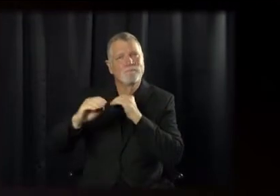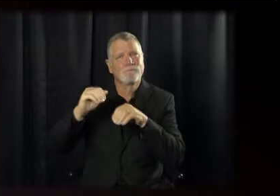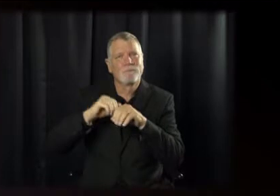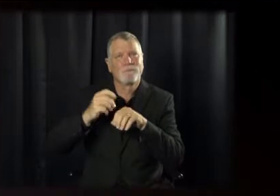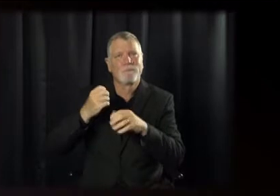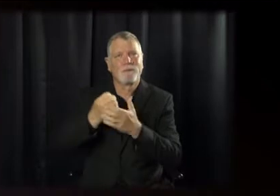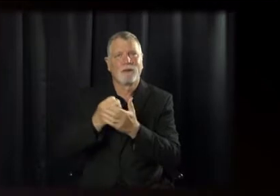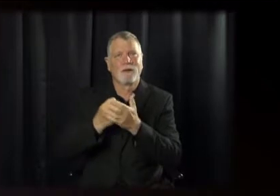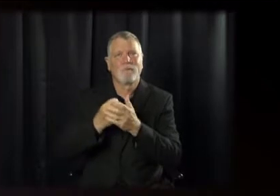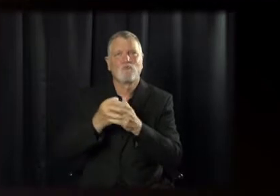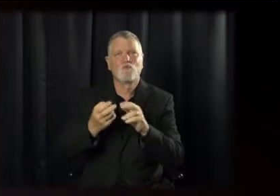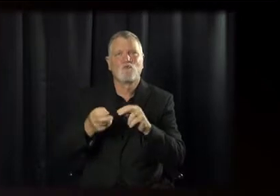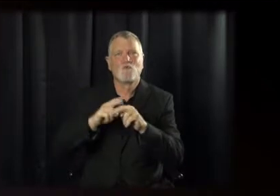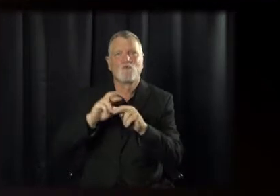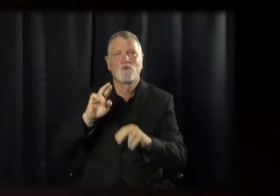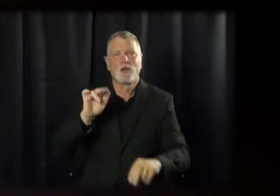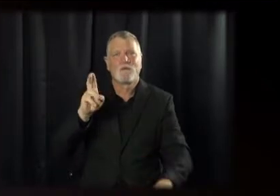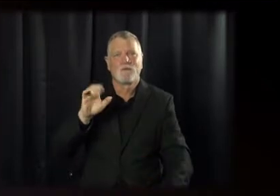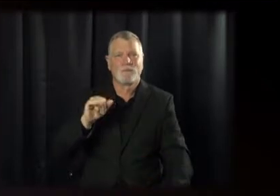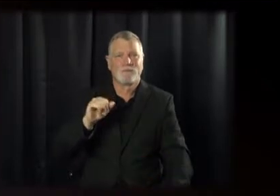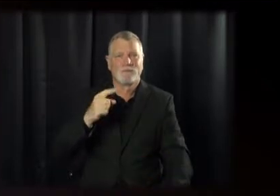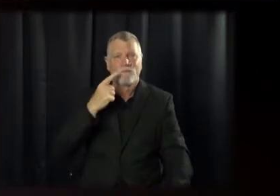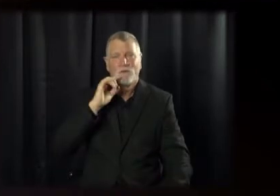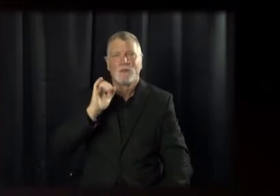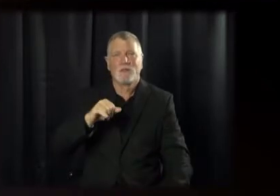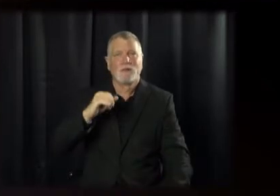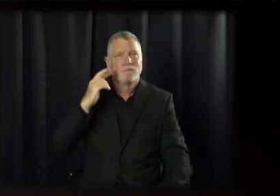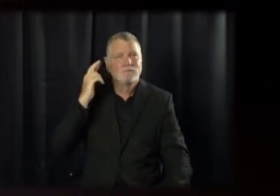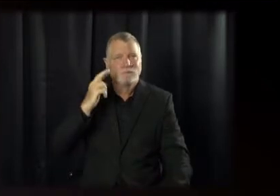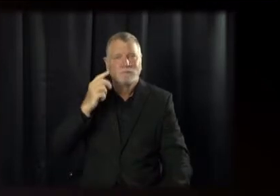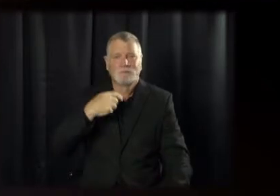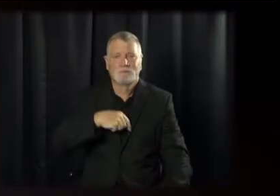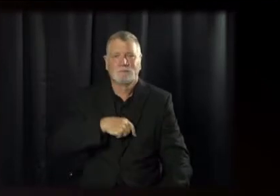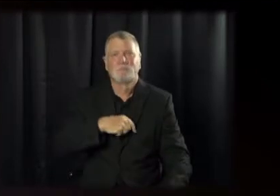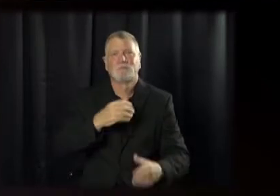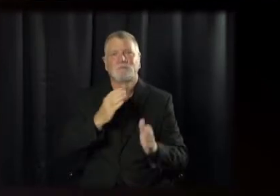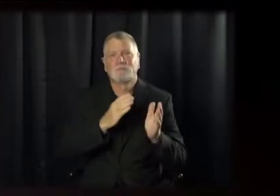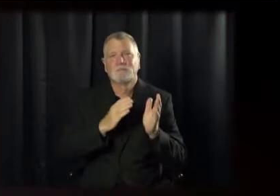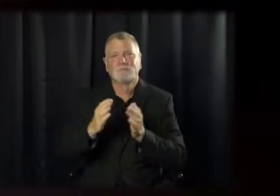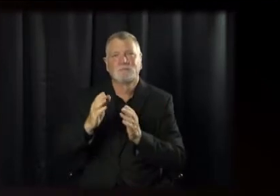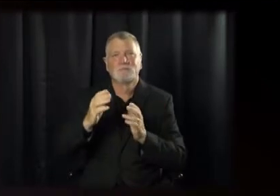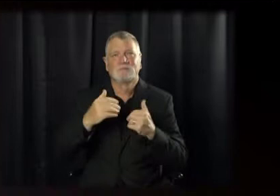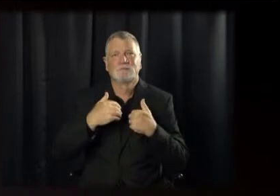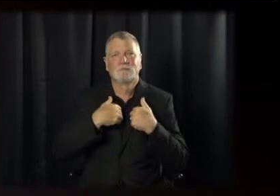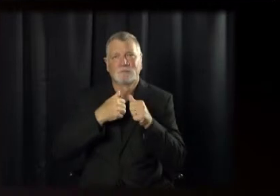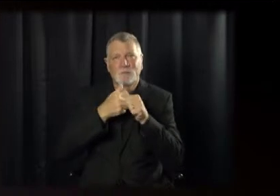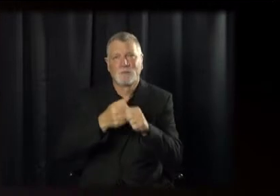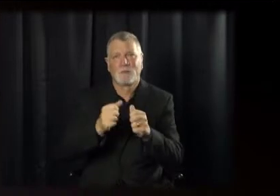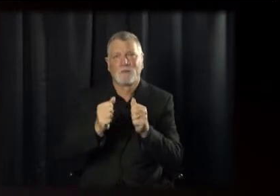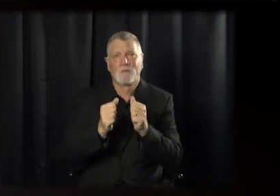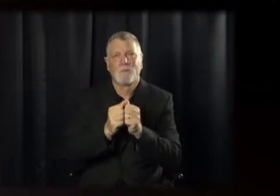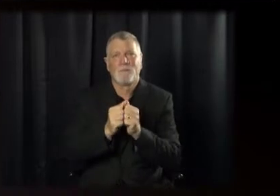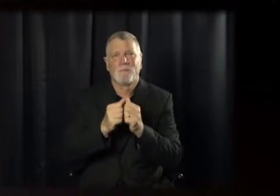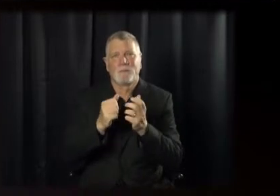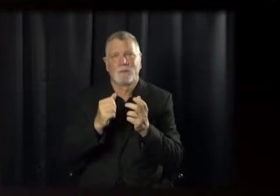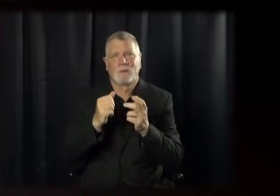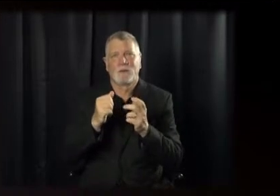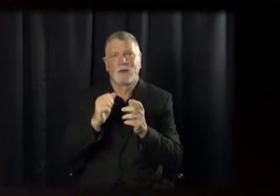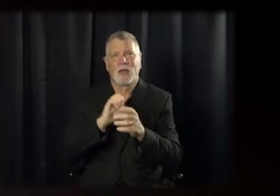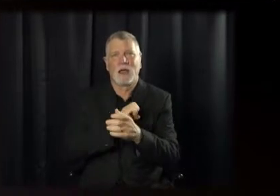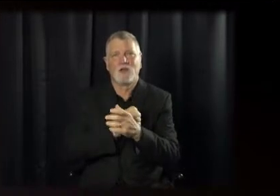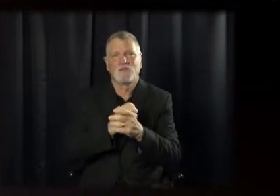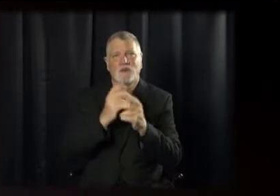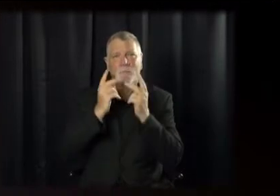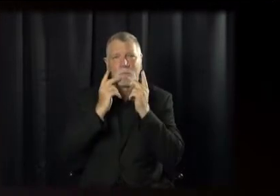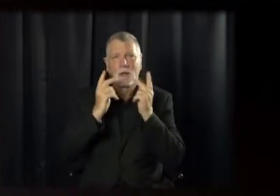Rico's economic recovery. To that end, the proposed fiscal plan reflects Prepa's compliance with the island's Energy Public Policy